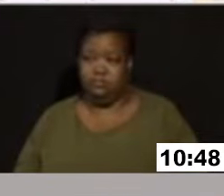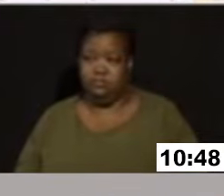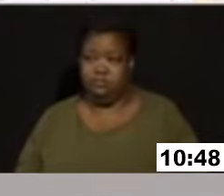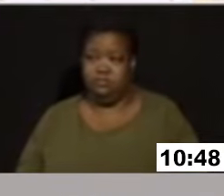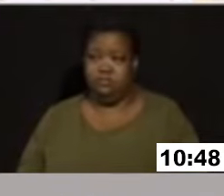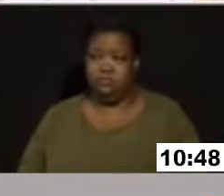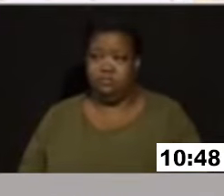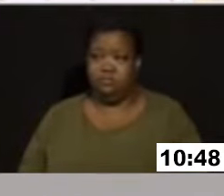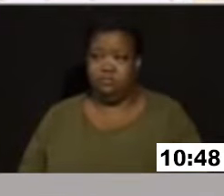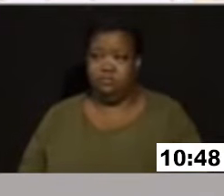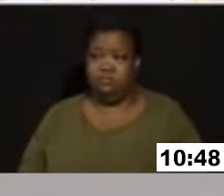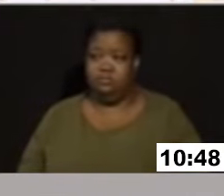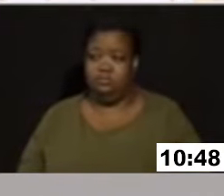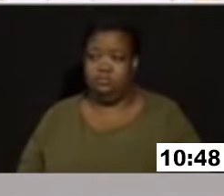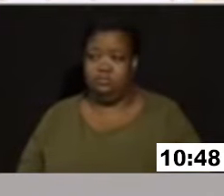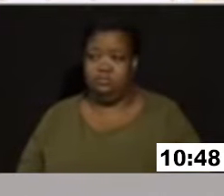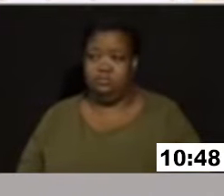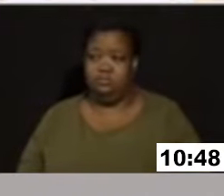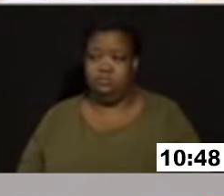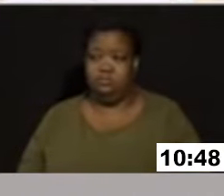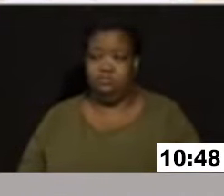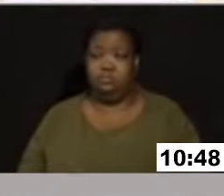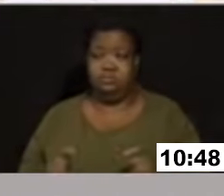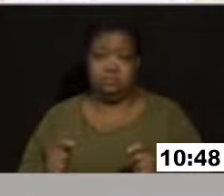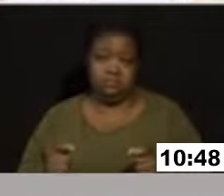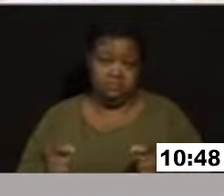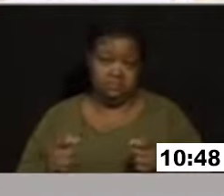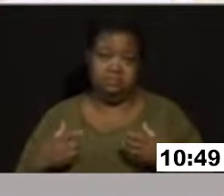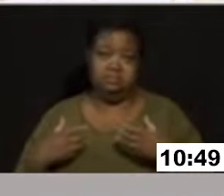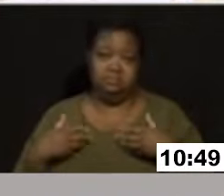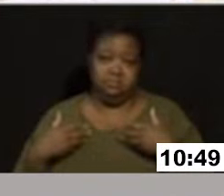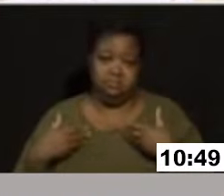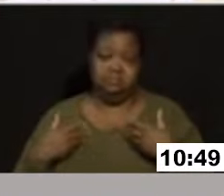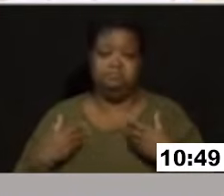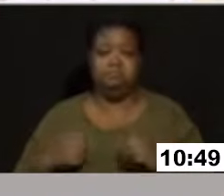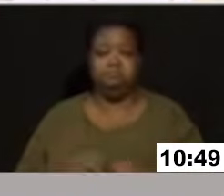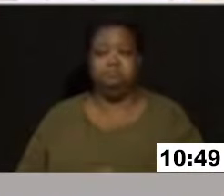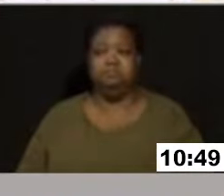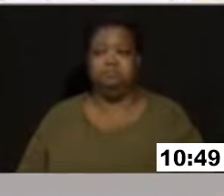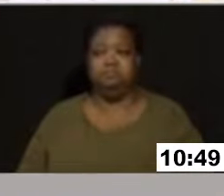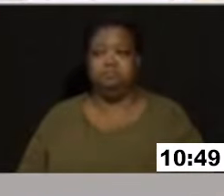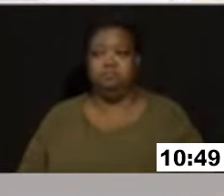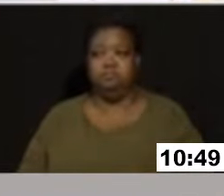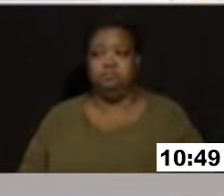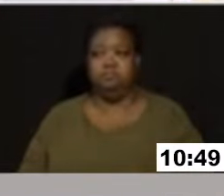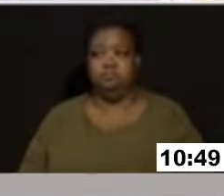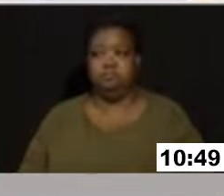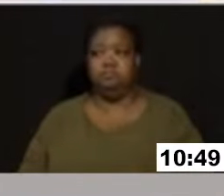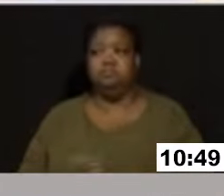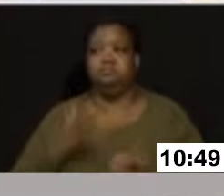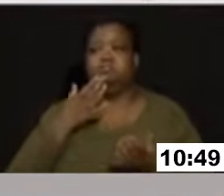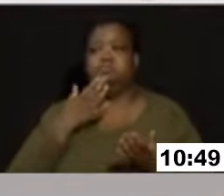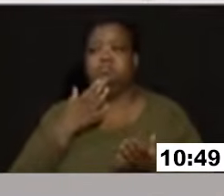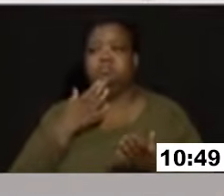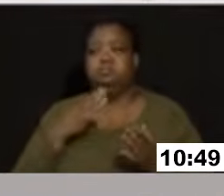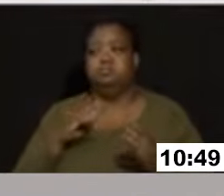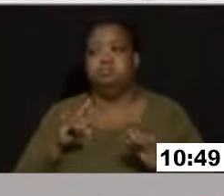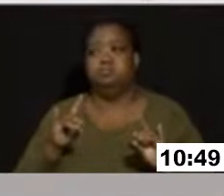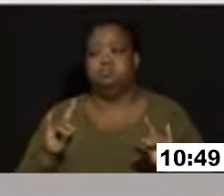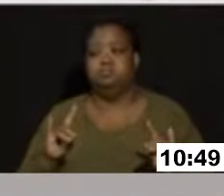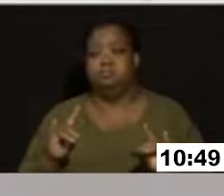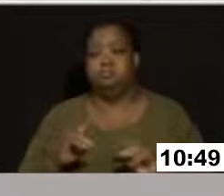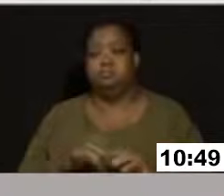As the commission pleases. As the commission pleases. Thank you, Chair. Is it envisaged that